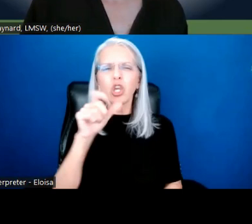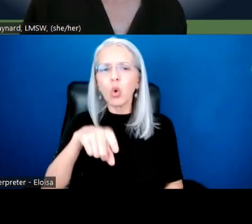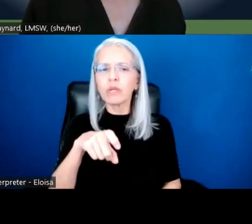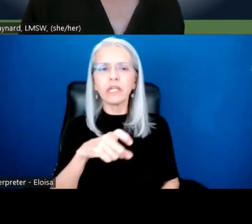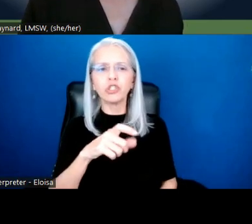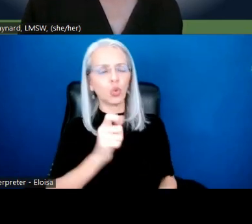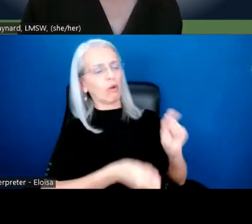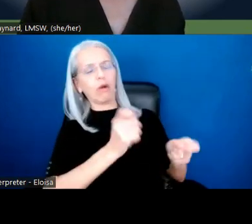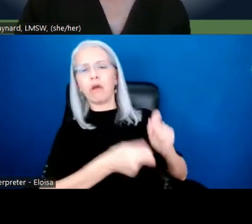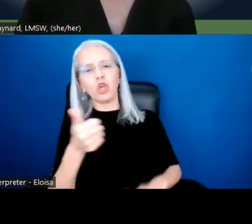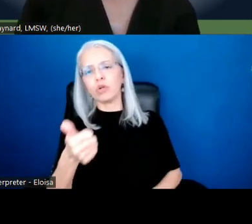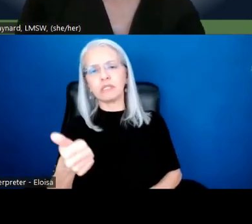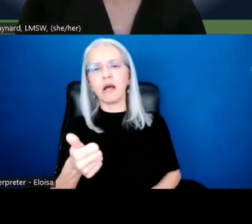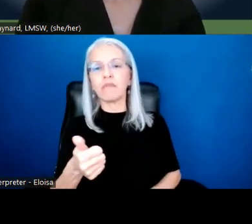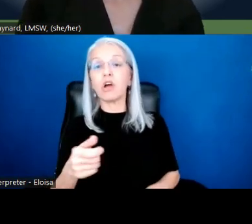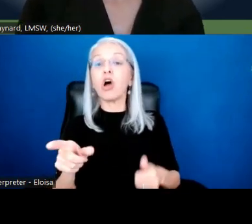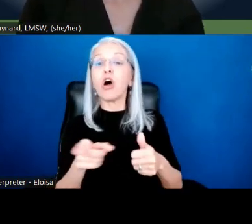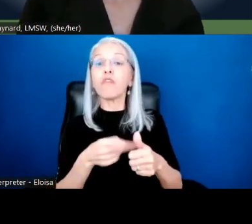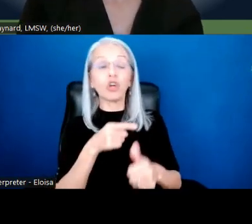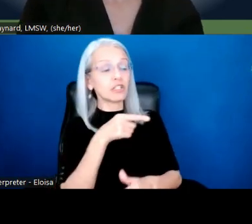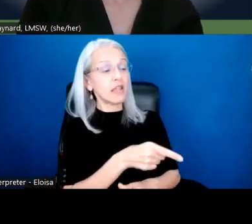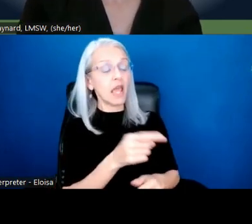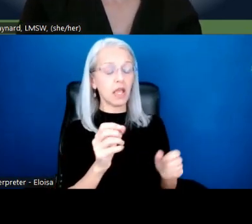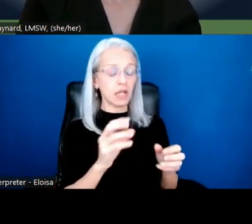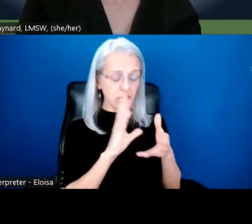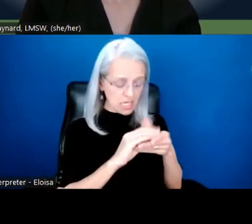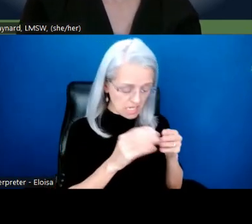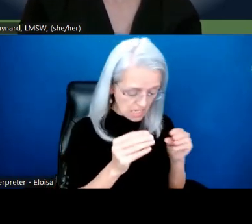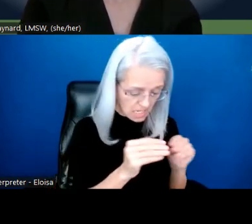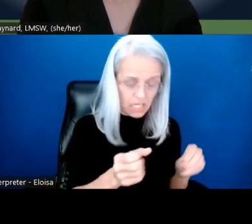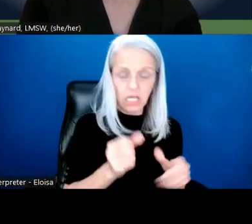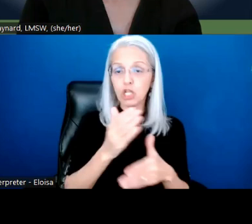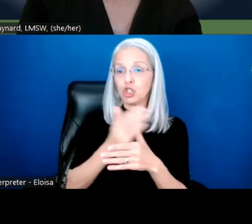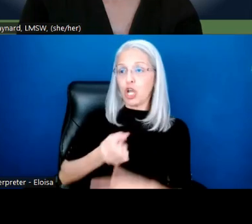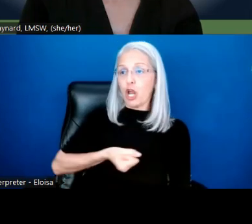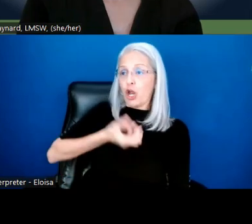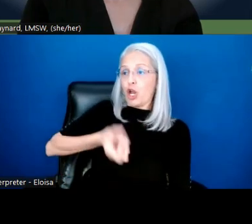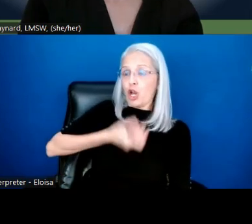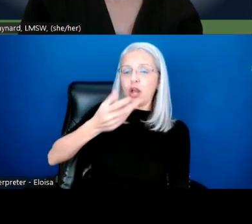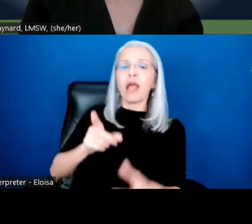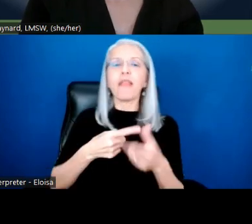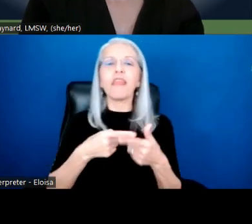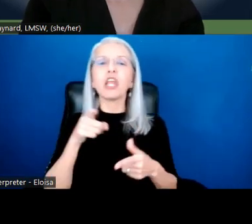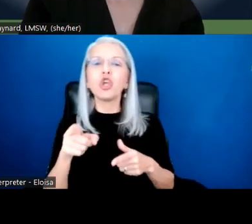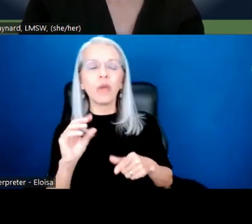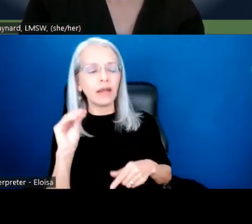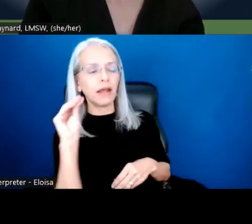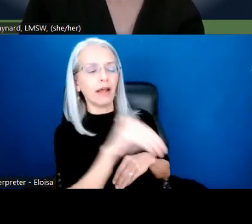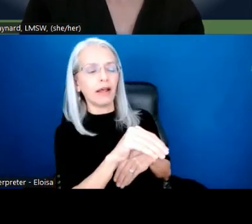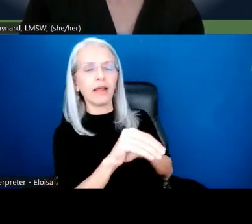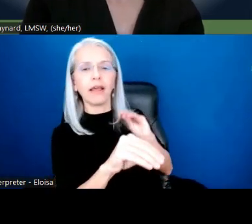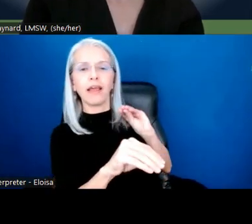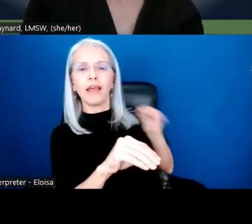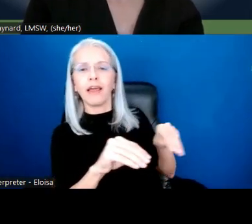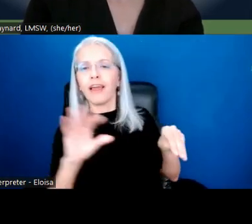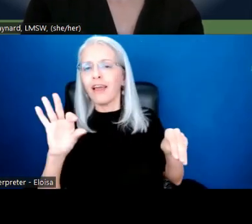it. First, let them share, and then later you may have the opportunity to insert some facts if you know those kids